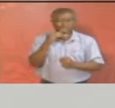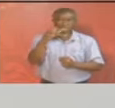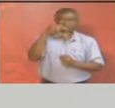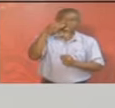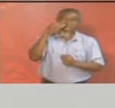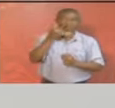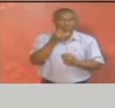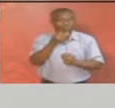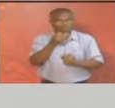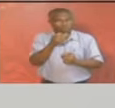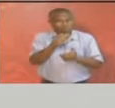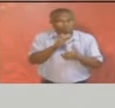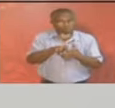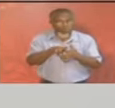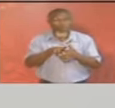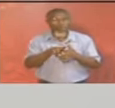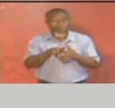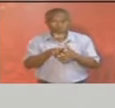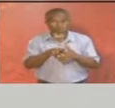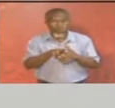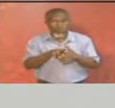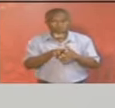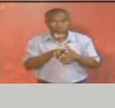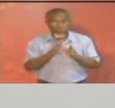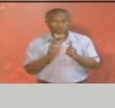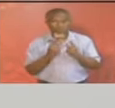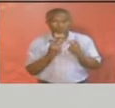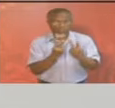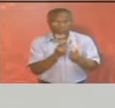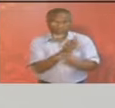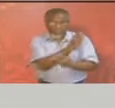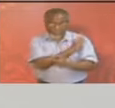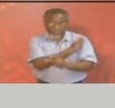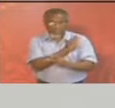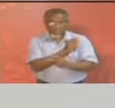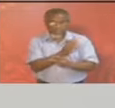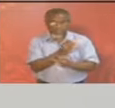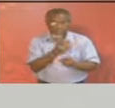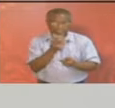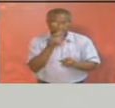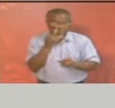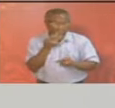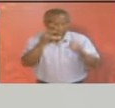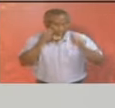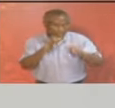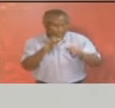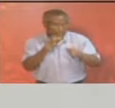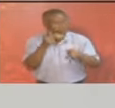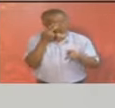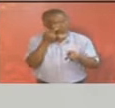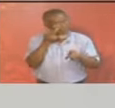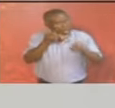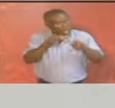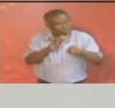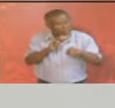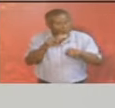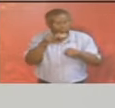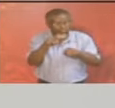swabbed and they turn up as COVID positive. And we're emphasizing that fact because any